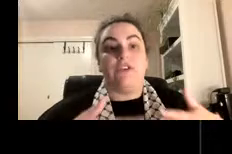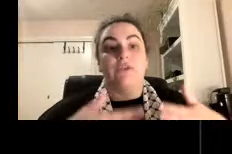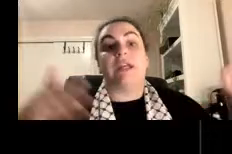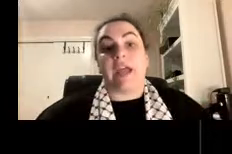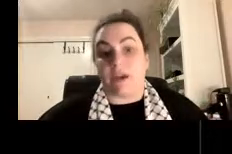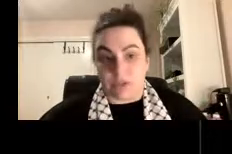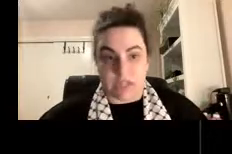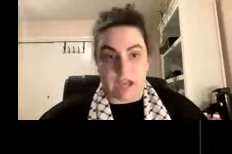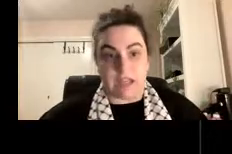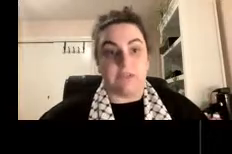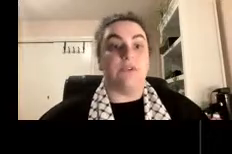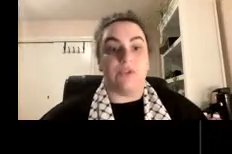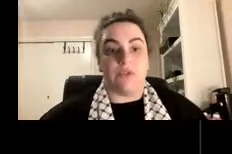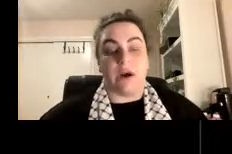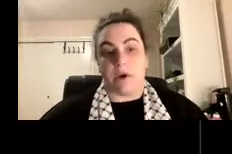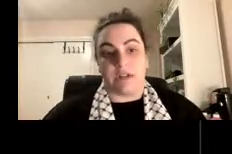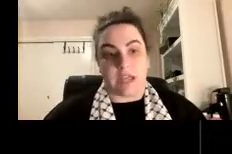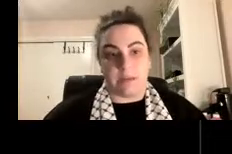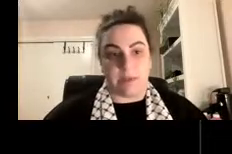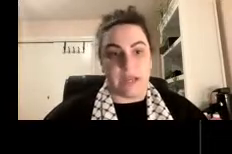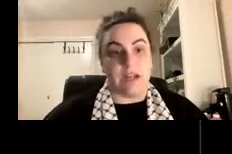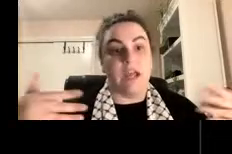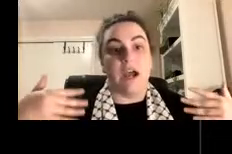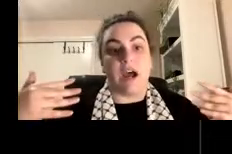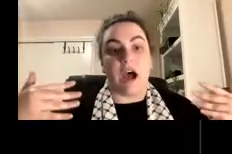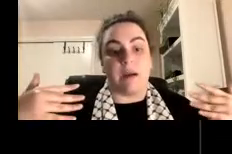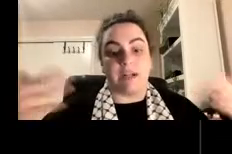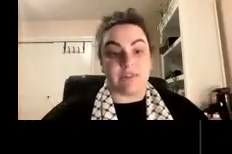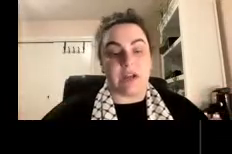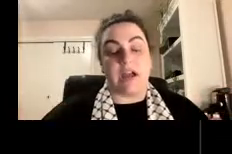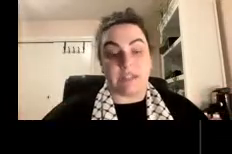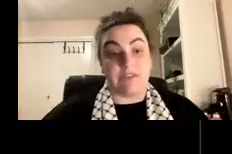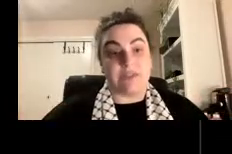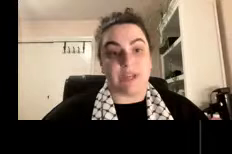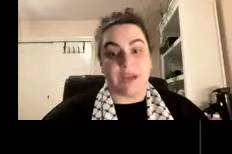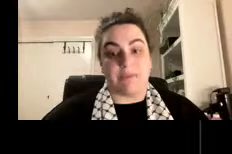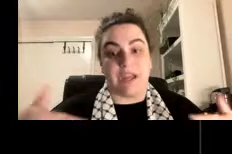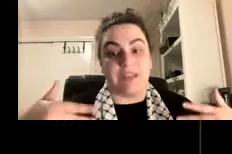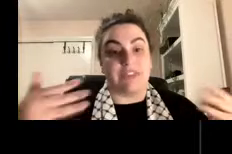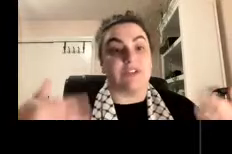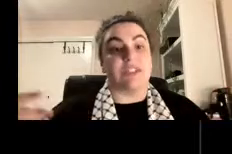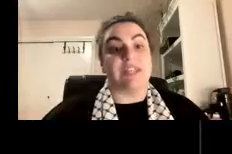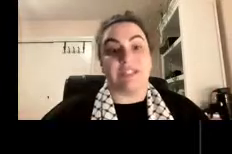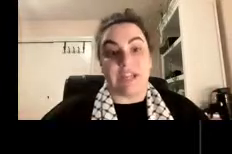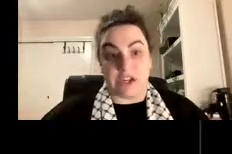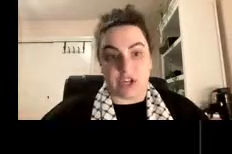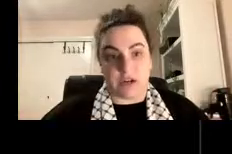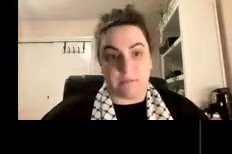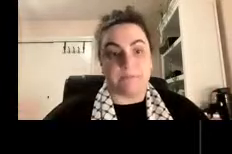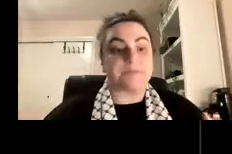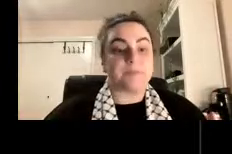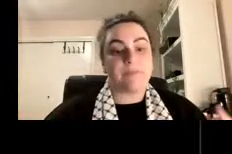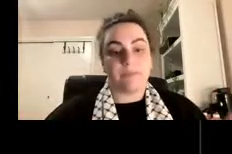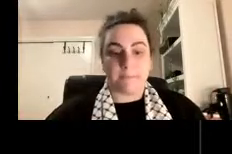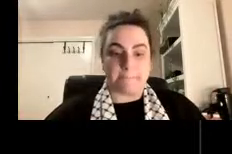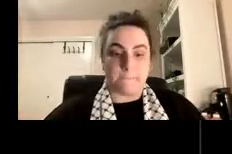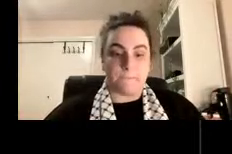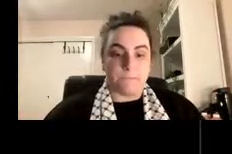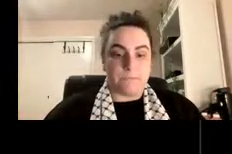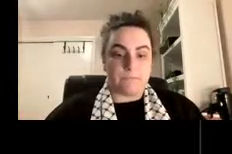you might encounter that if you do a bond campaign, a divestment campaign, that there's this hesitation.